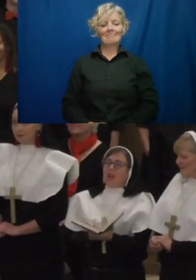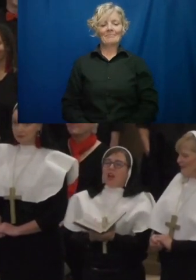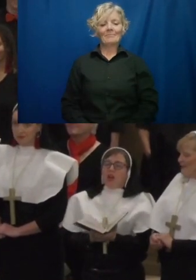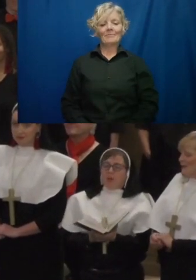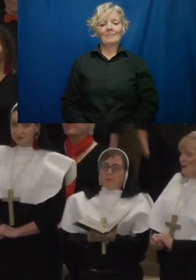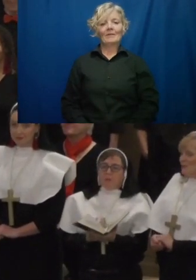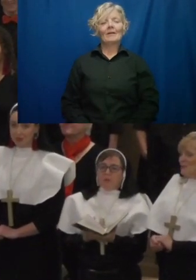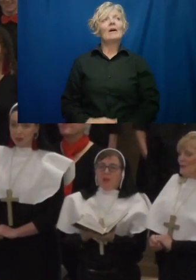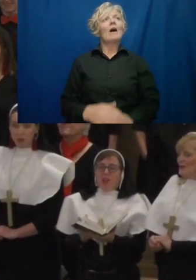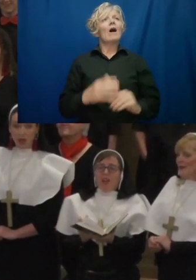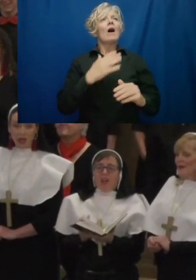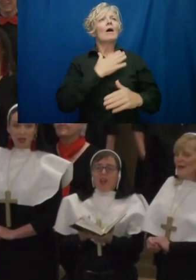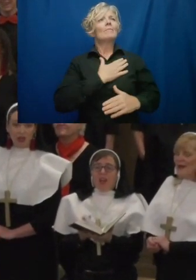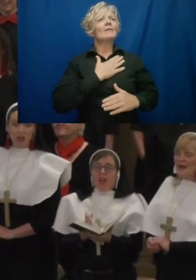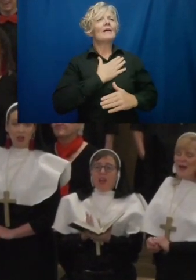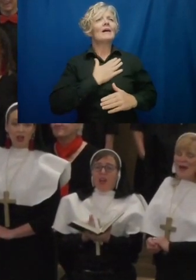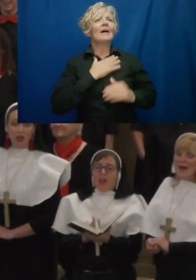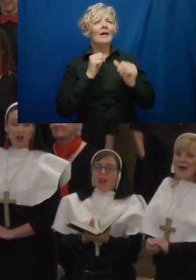announcements.